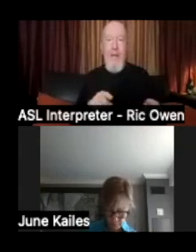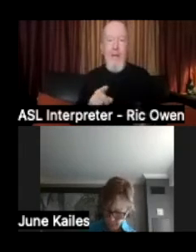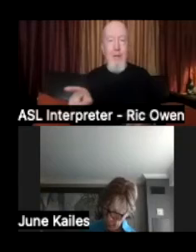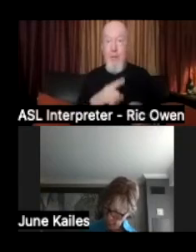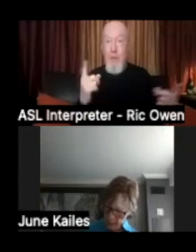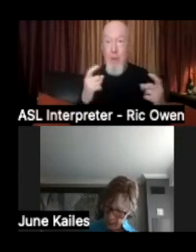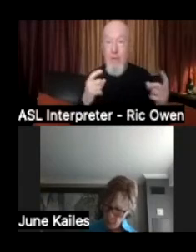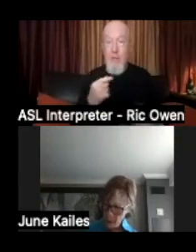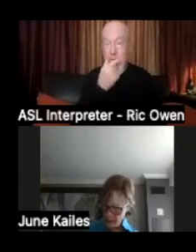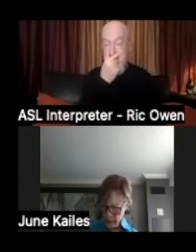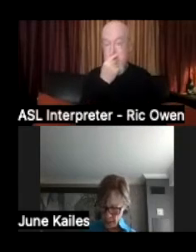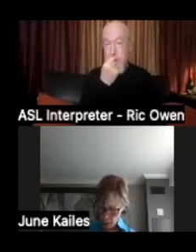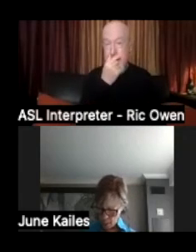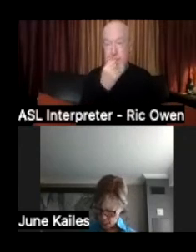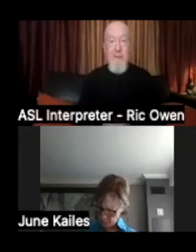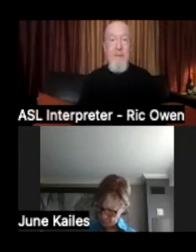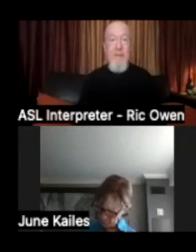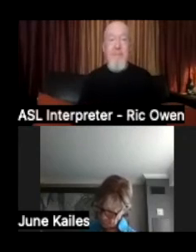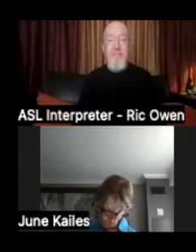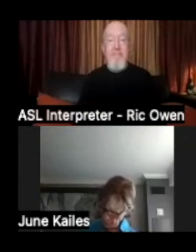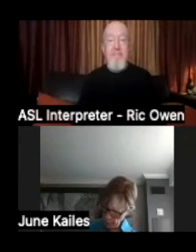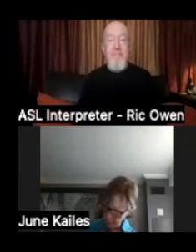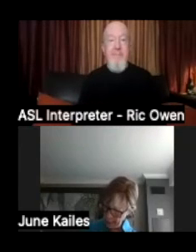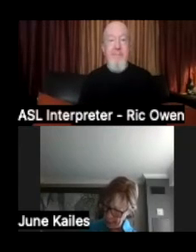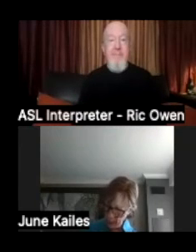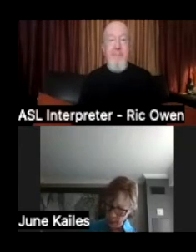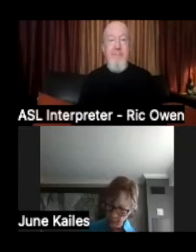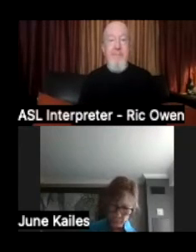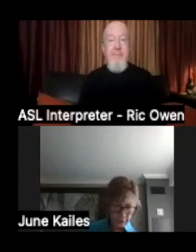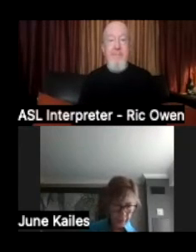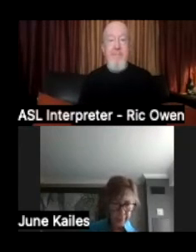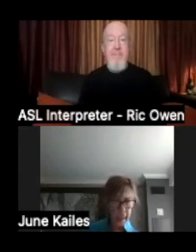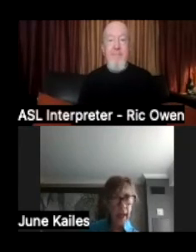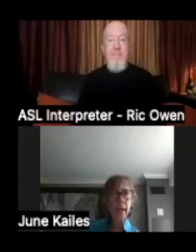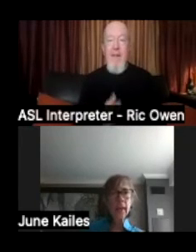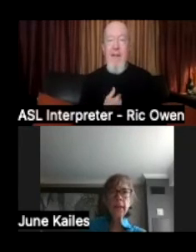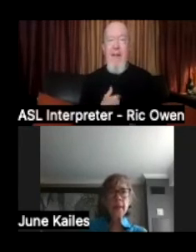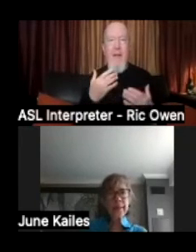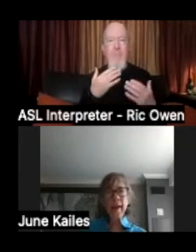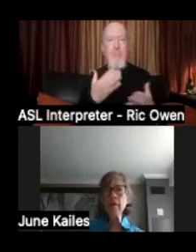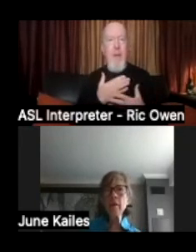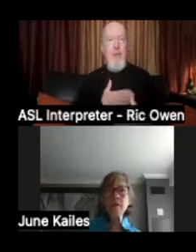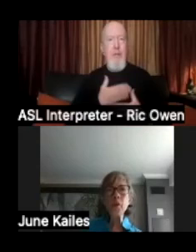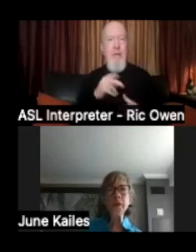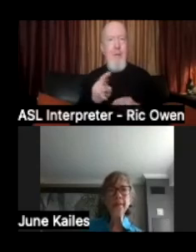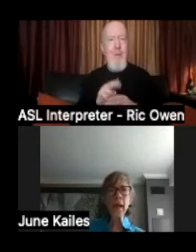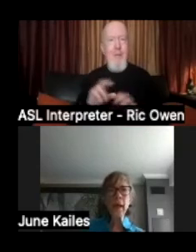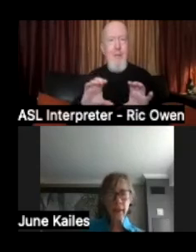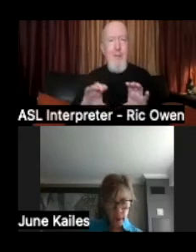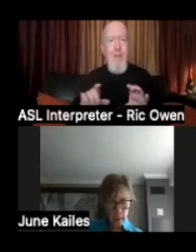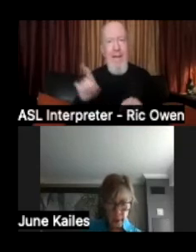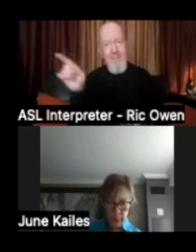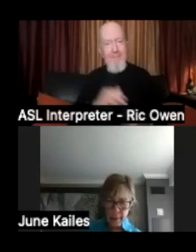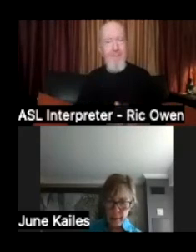to make your questions known and I'll appreciate that. So today we're going to focus